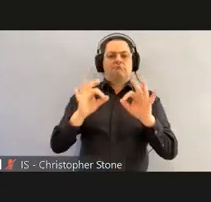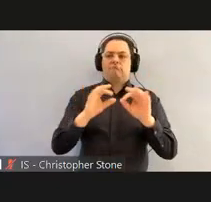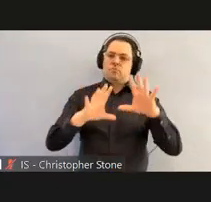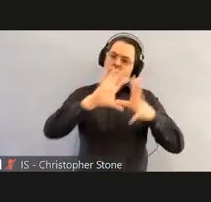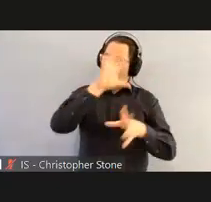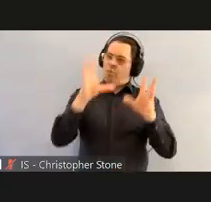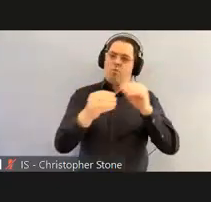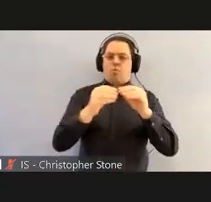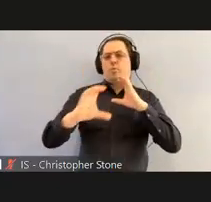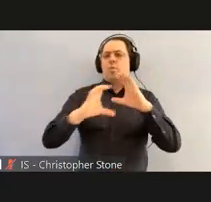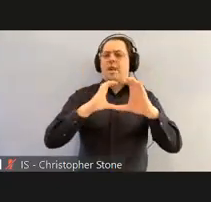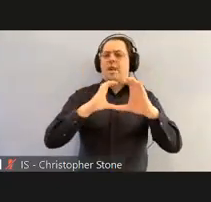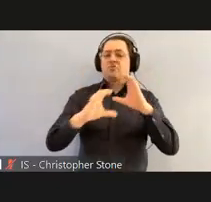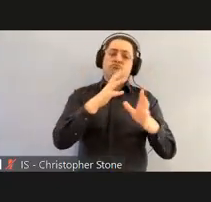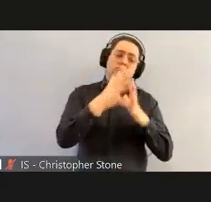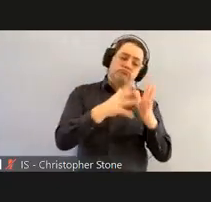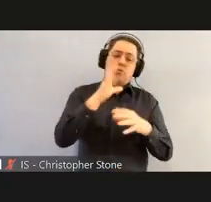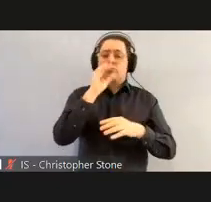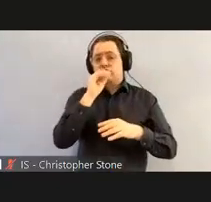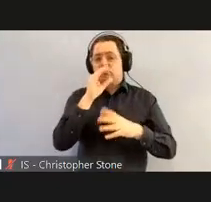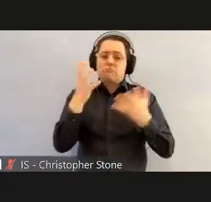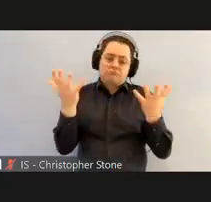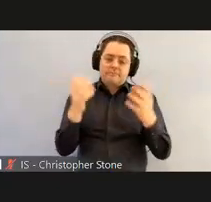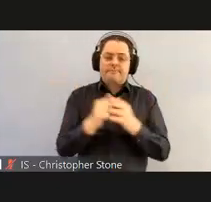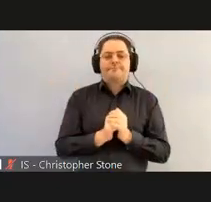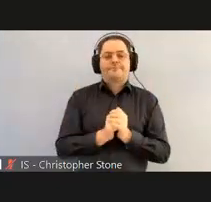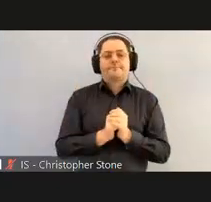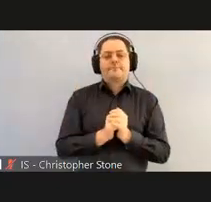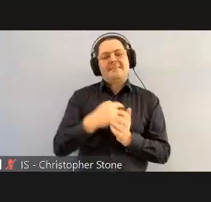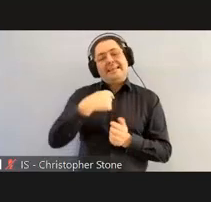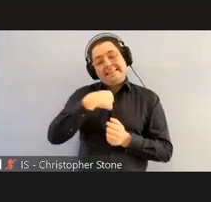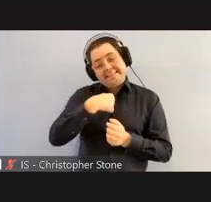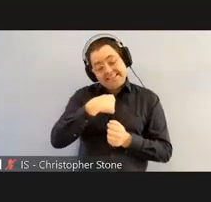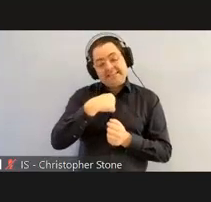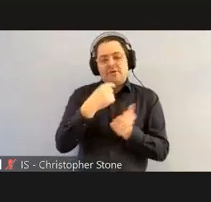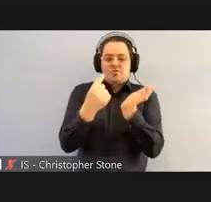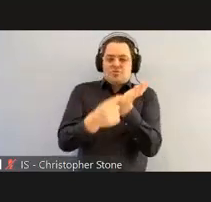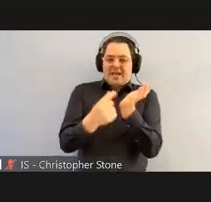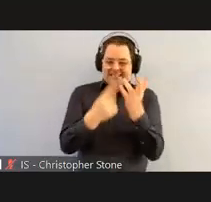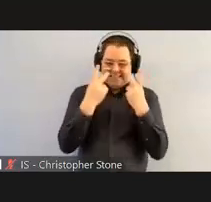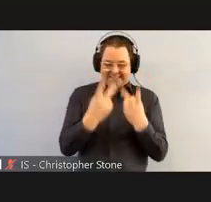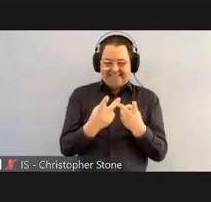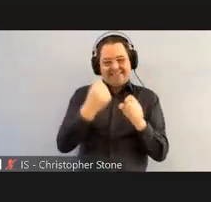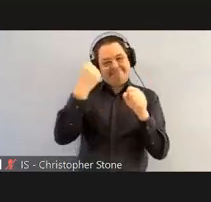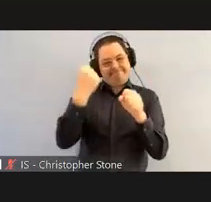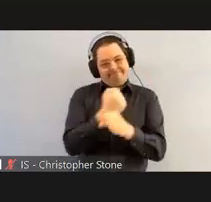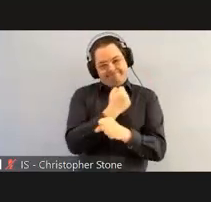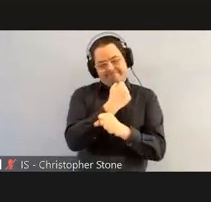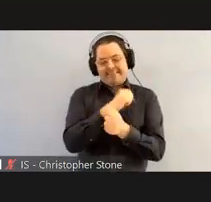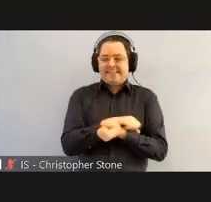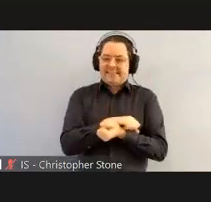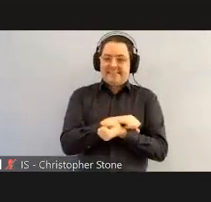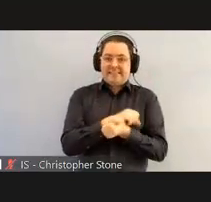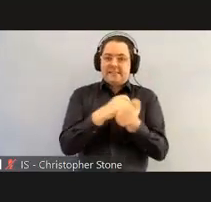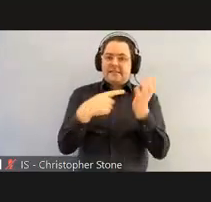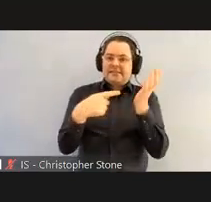communication. Fortunately or unfortunately, in Uganda, it's really still a challenge accessing